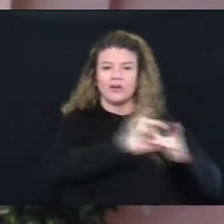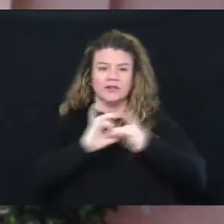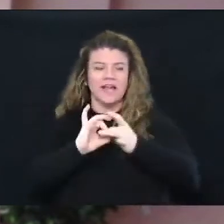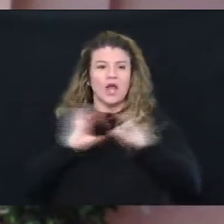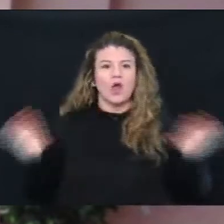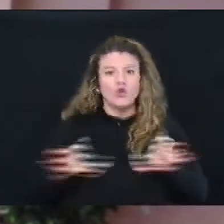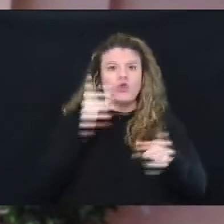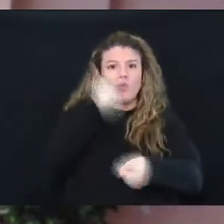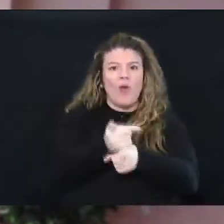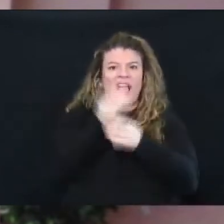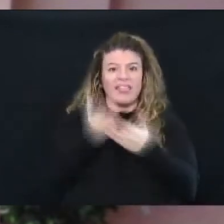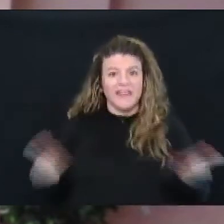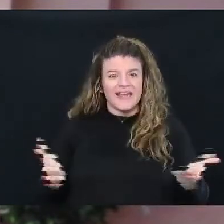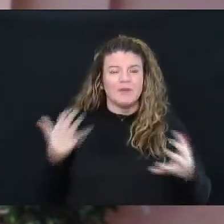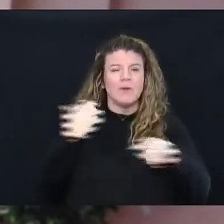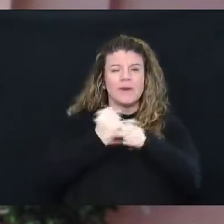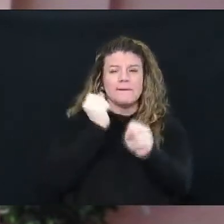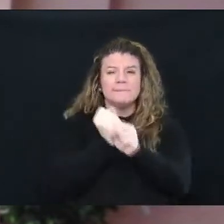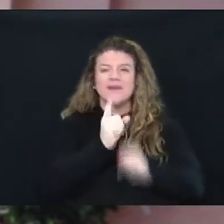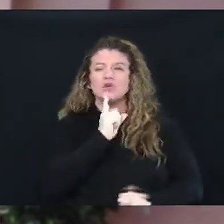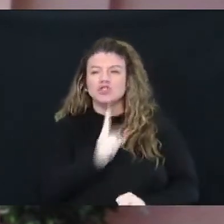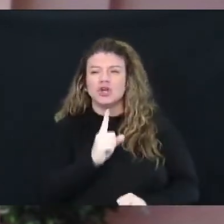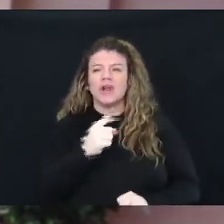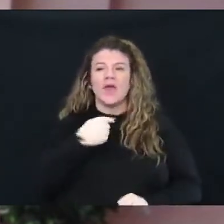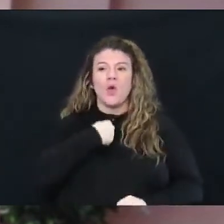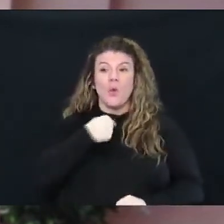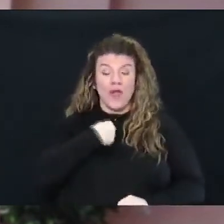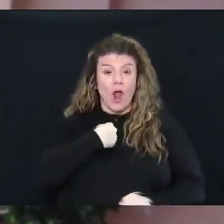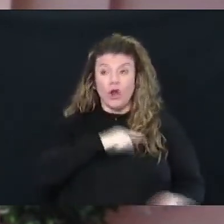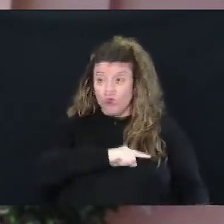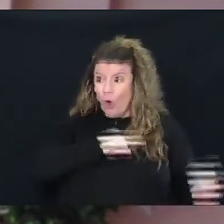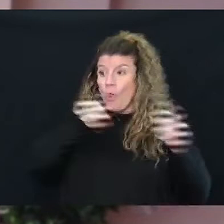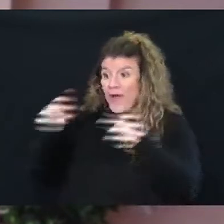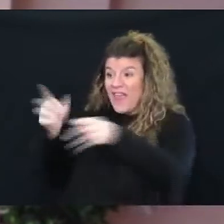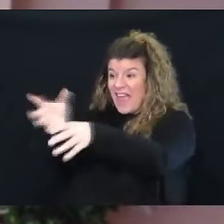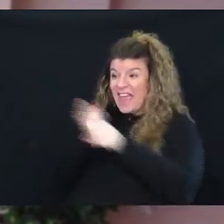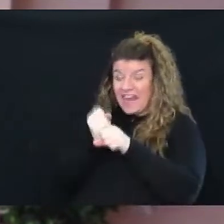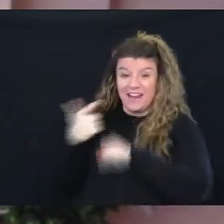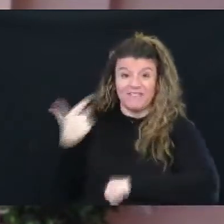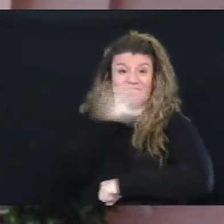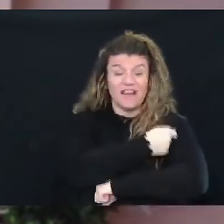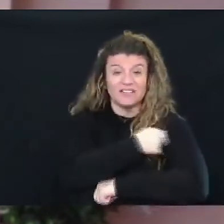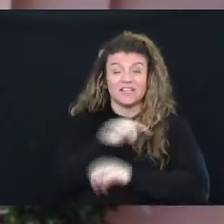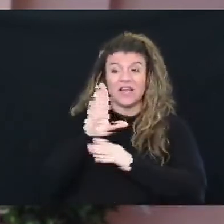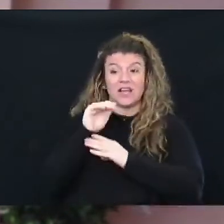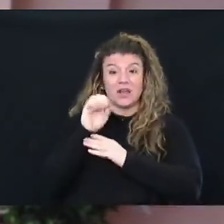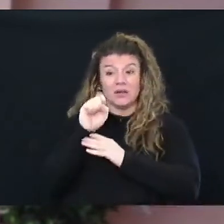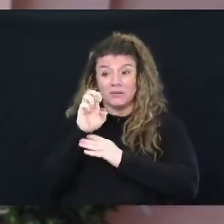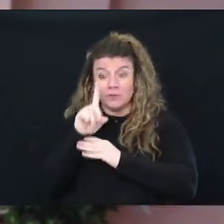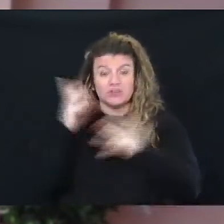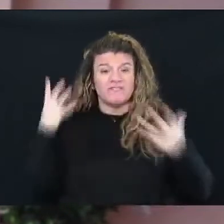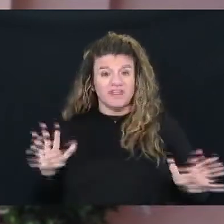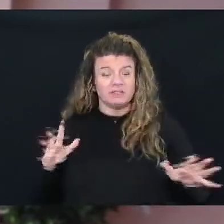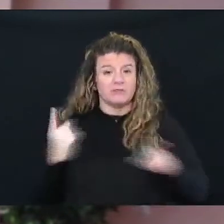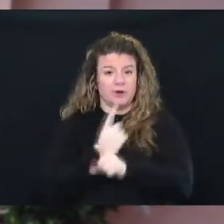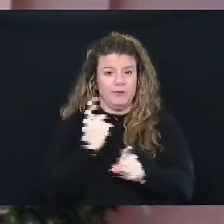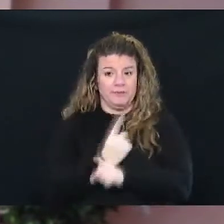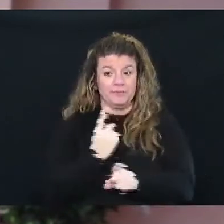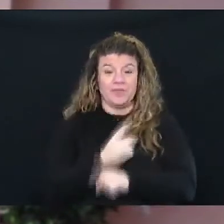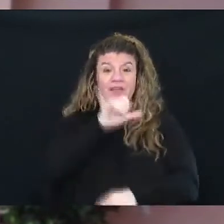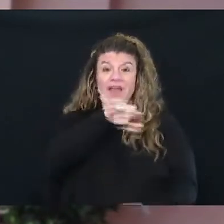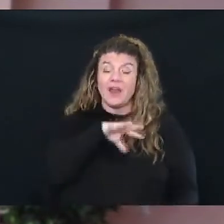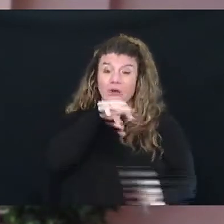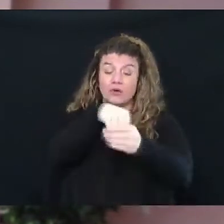fire, and make sure that we are getting vaccinated and boosted appropriately. That includes younger